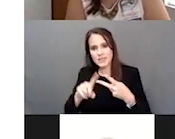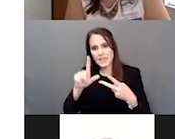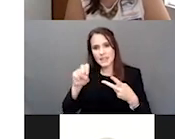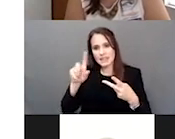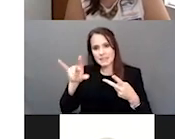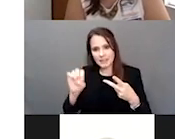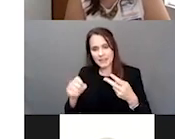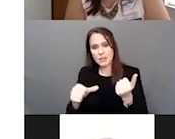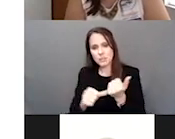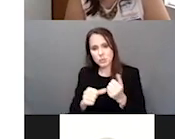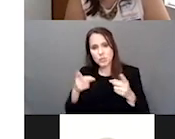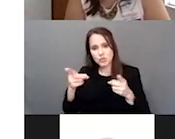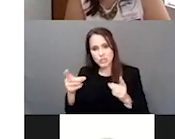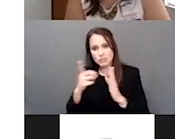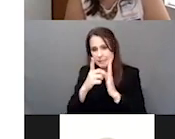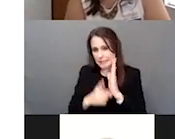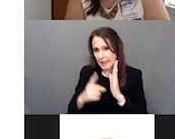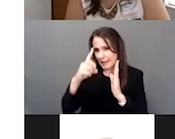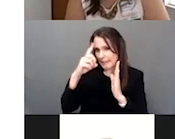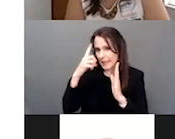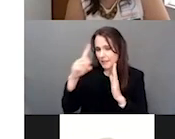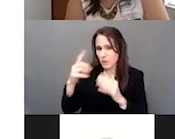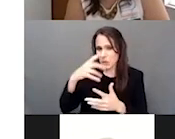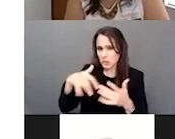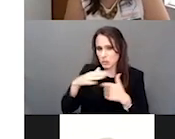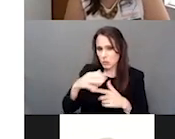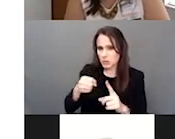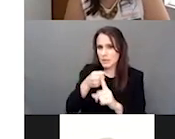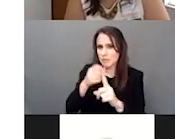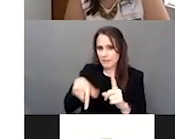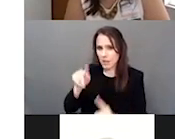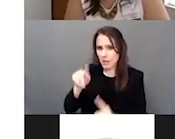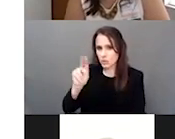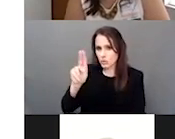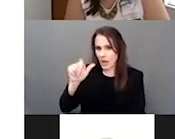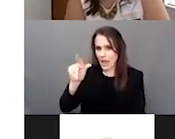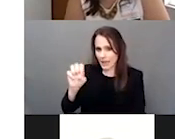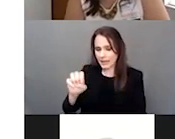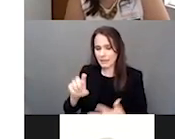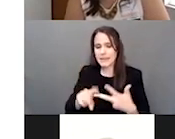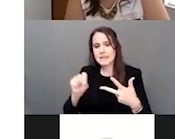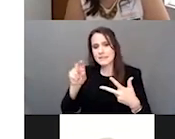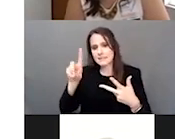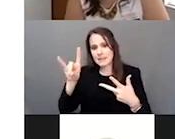design, design thinking for social impact at Tulane University. And Sadie Red Wing is a